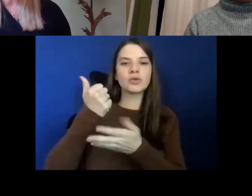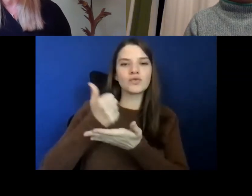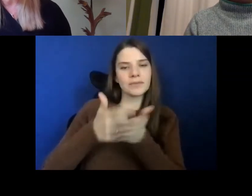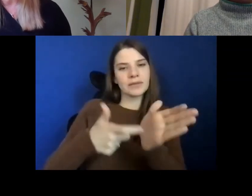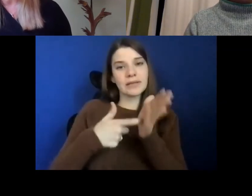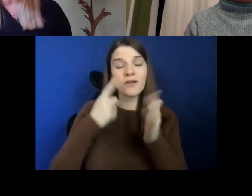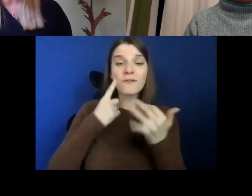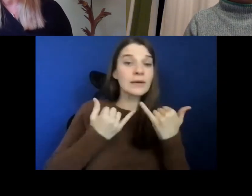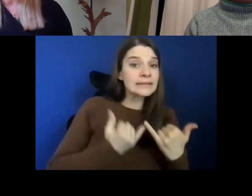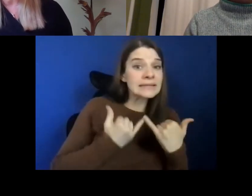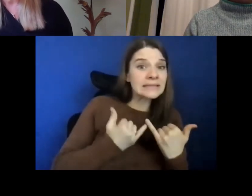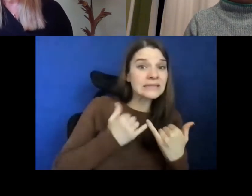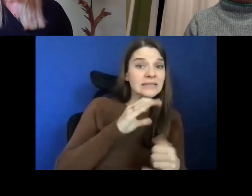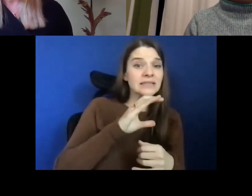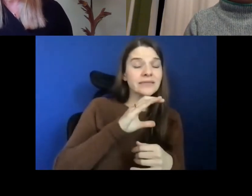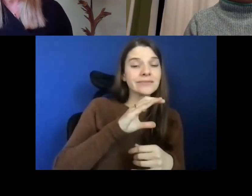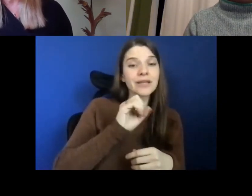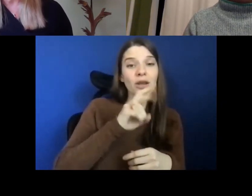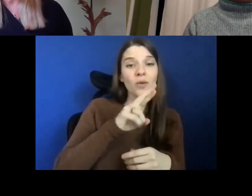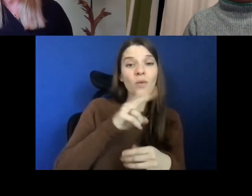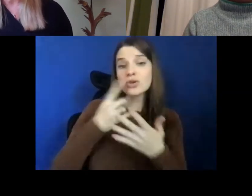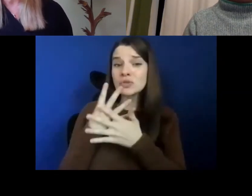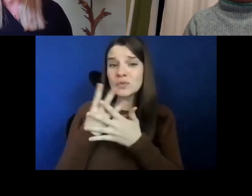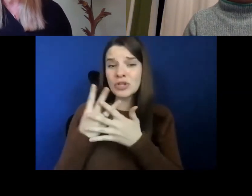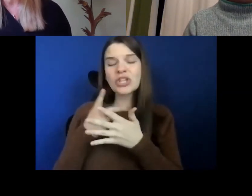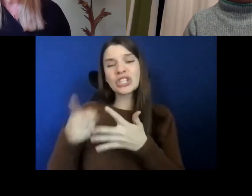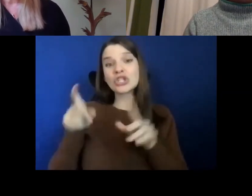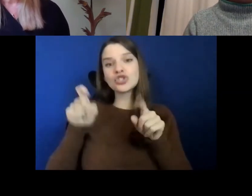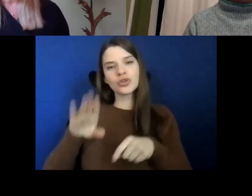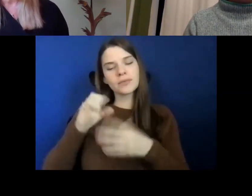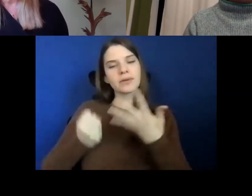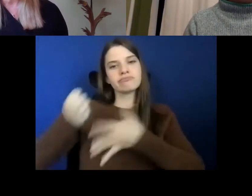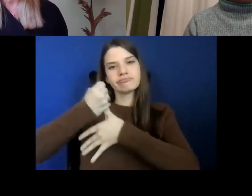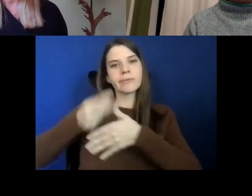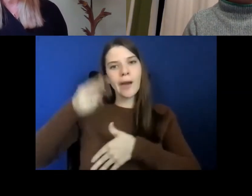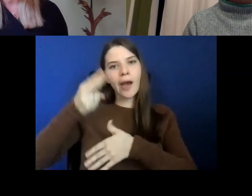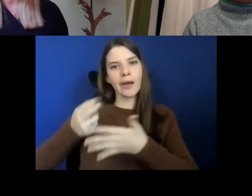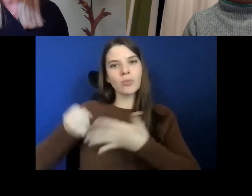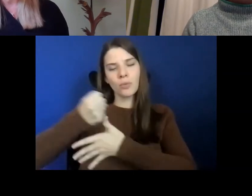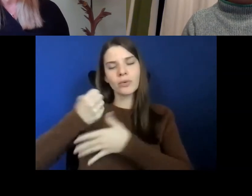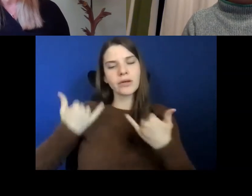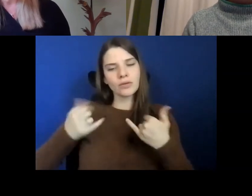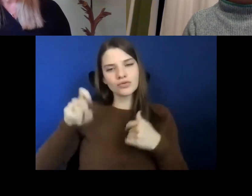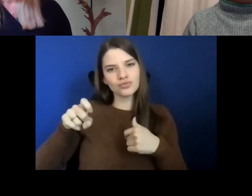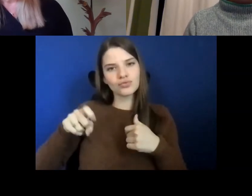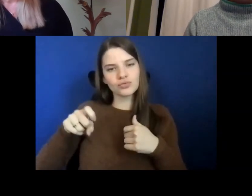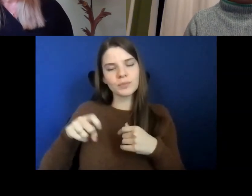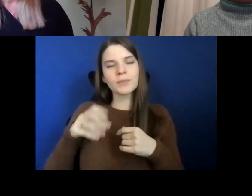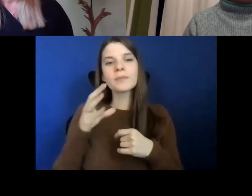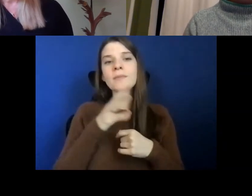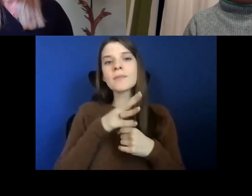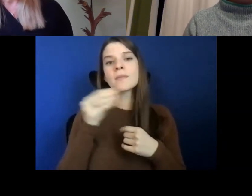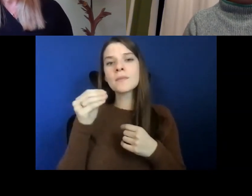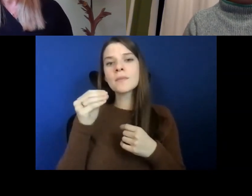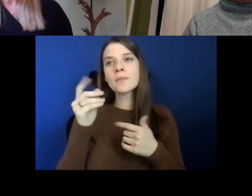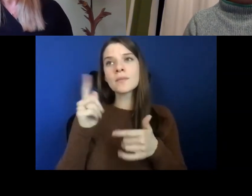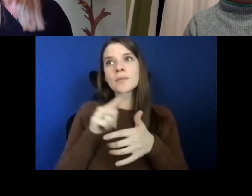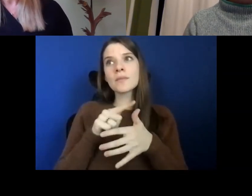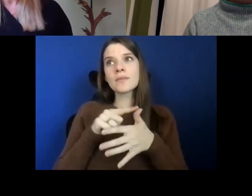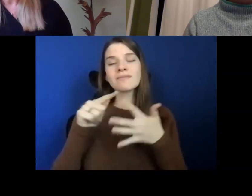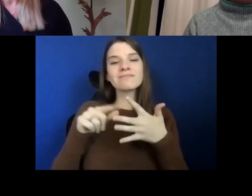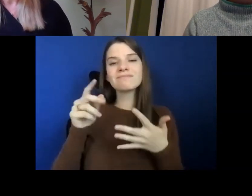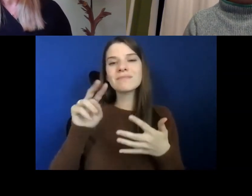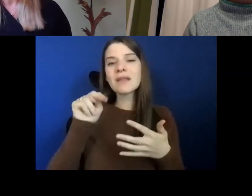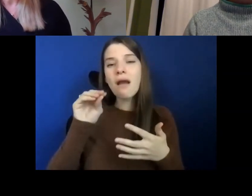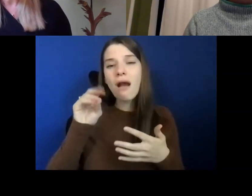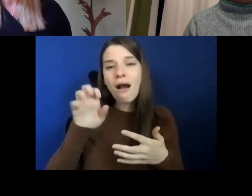an existing cancer or screening should be a high priority. In addition to novel